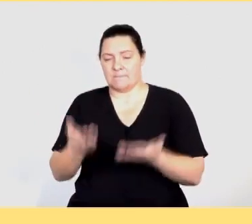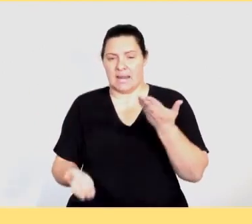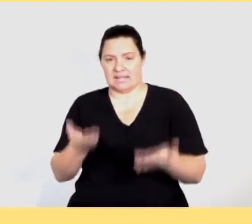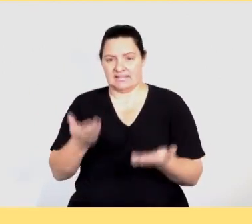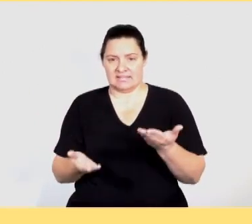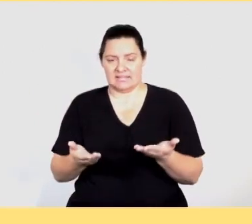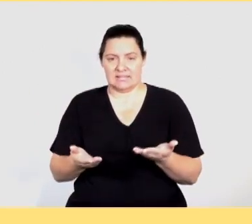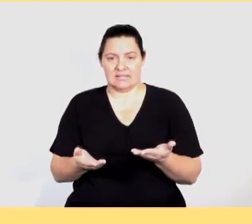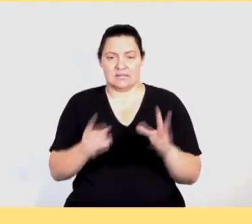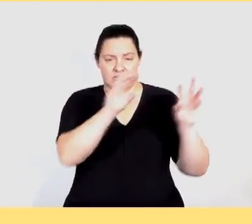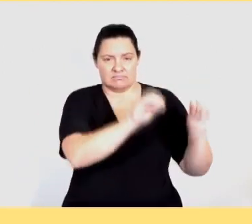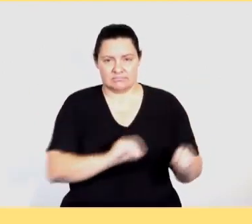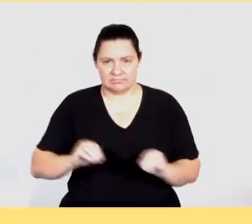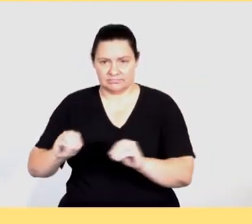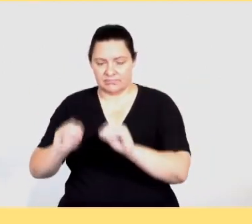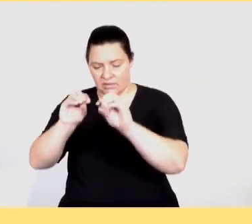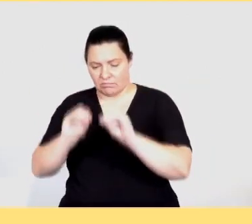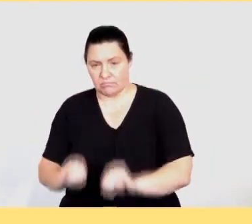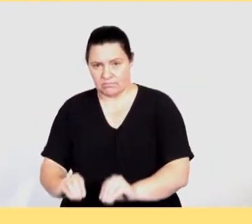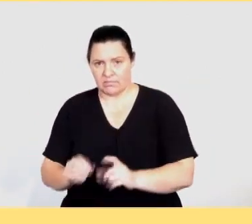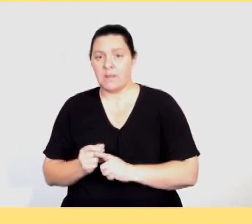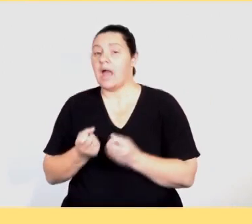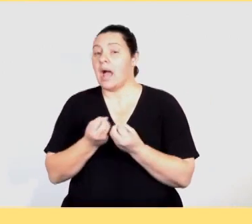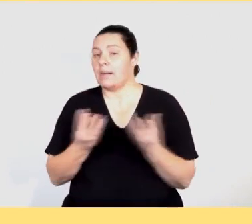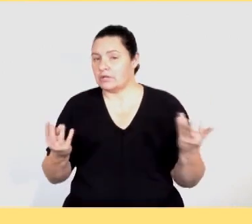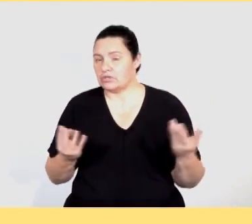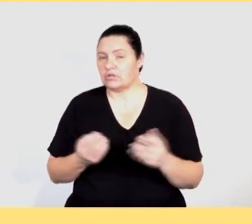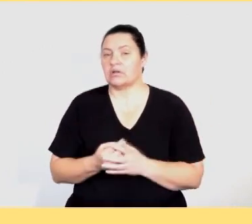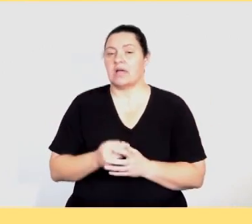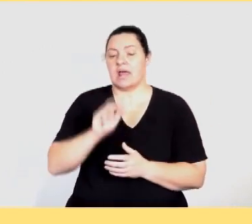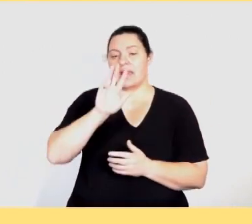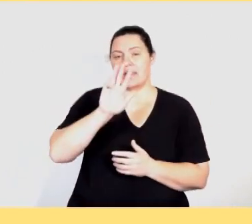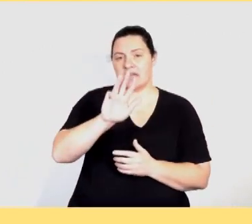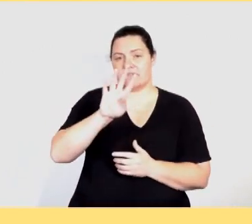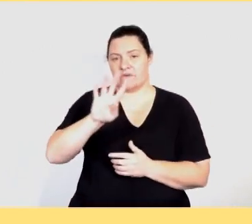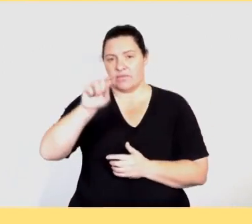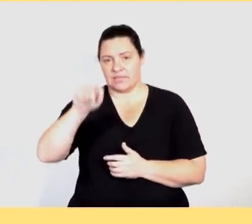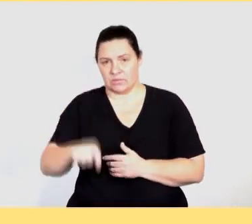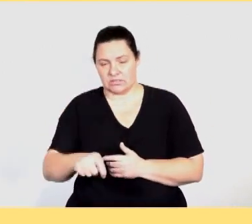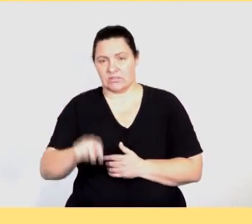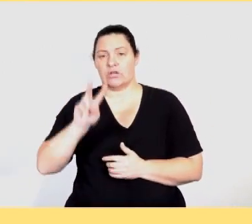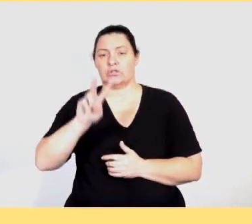my balance brought down, which is going to be my